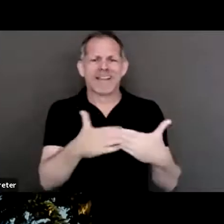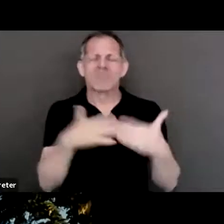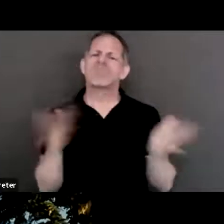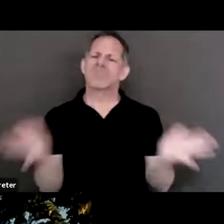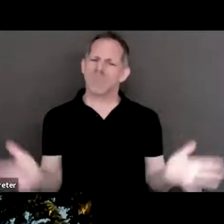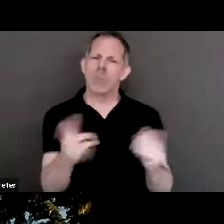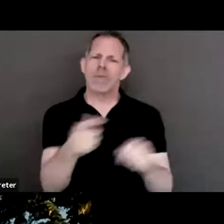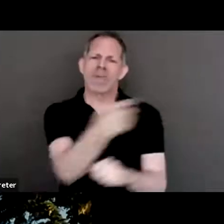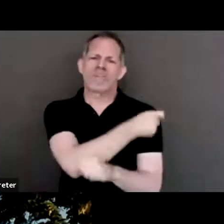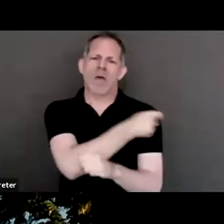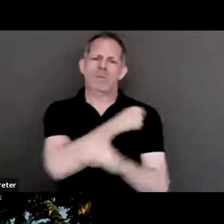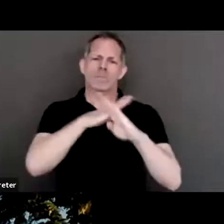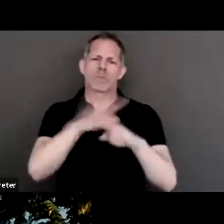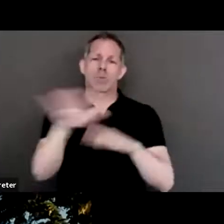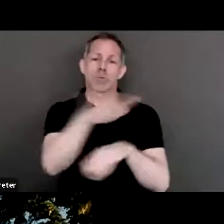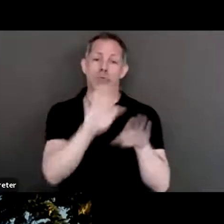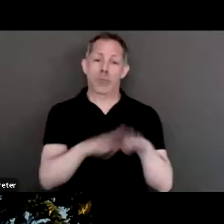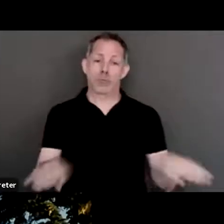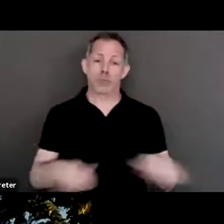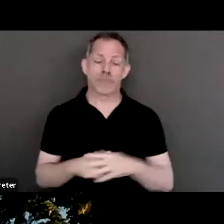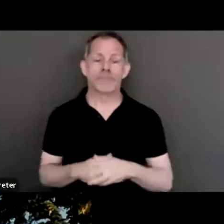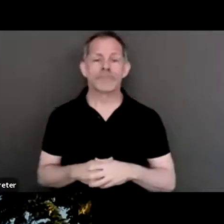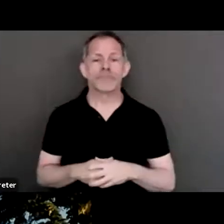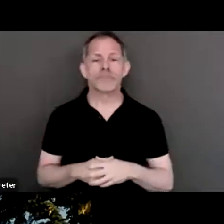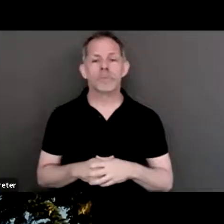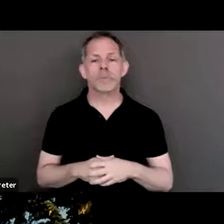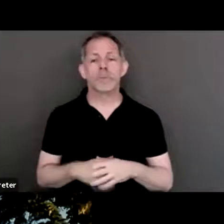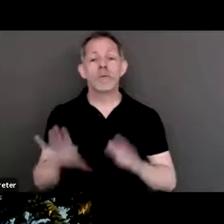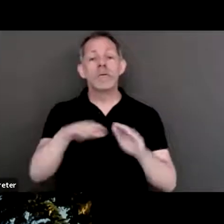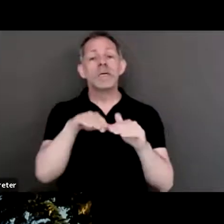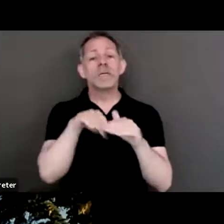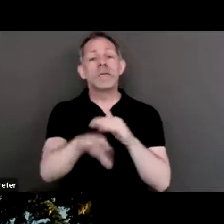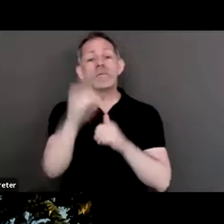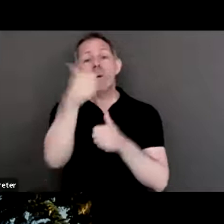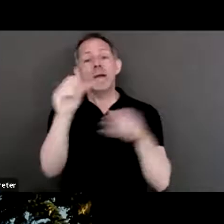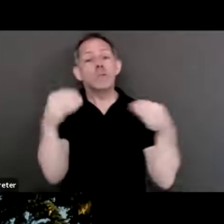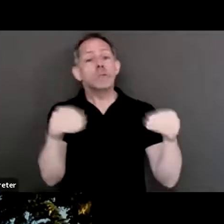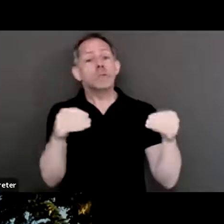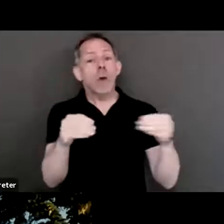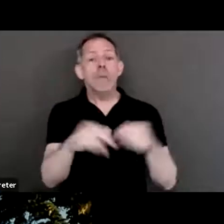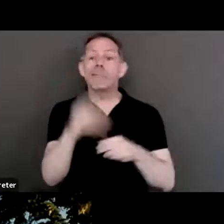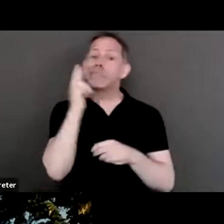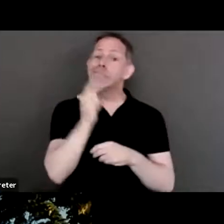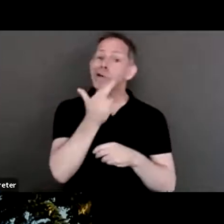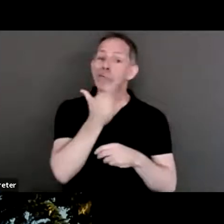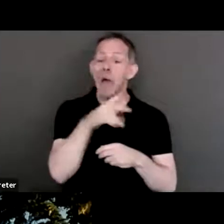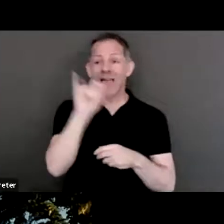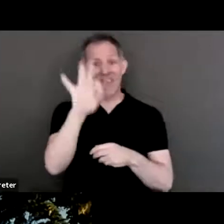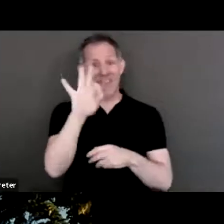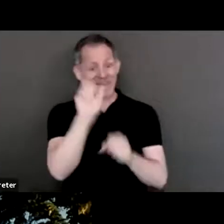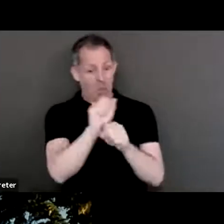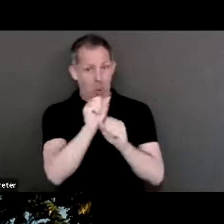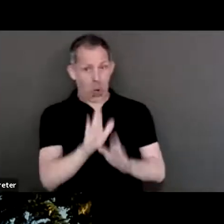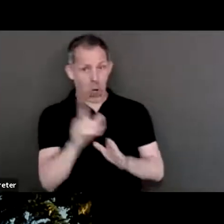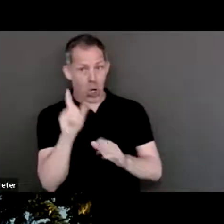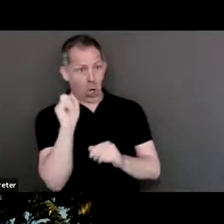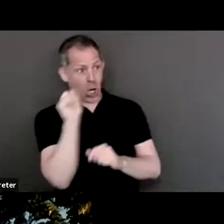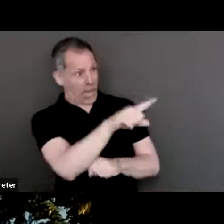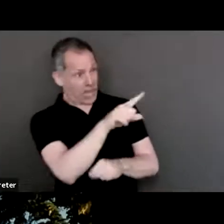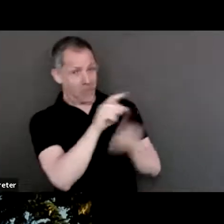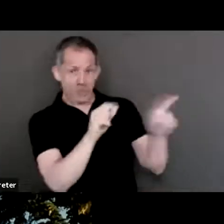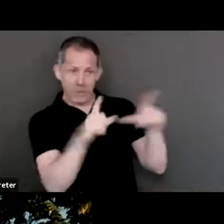store or a restaurant and they ask you to wear a mask, please respect their rules. They're legally allowed to set those rules for safety